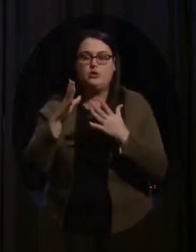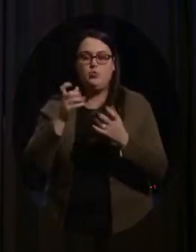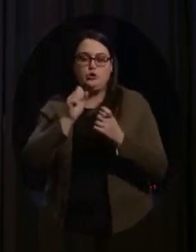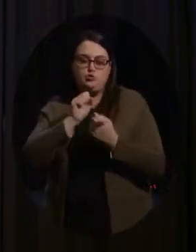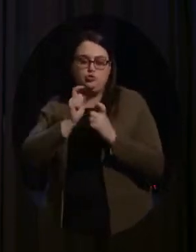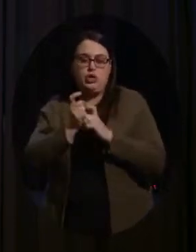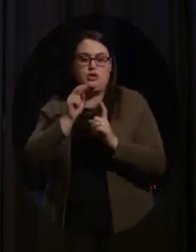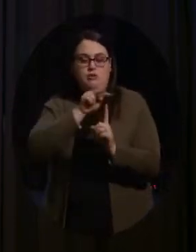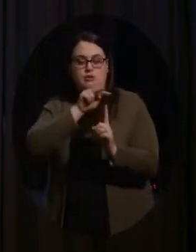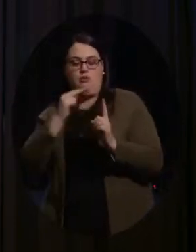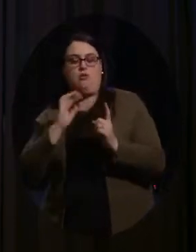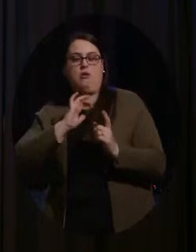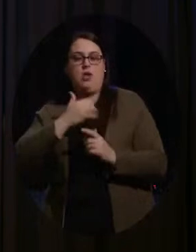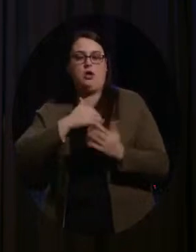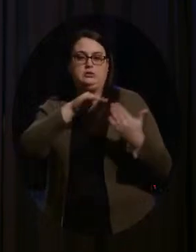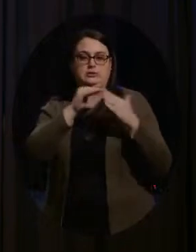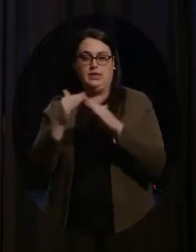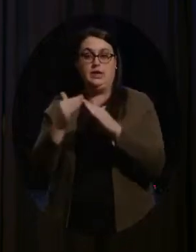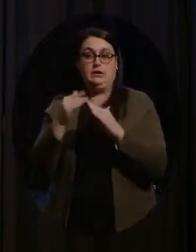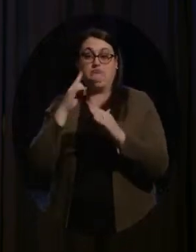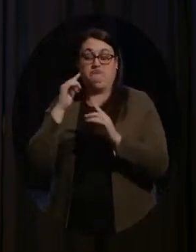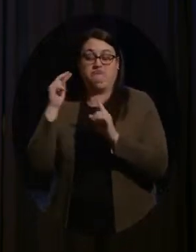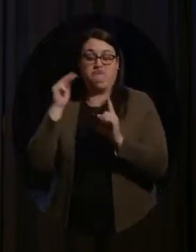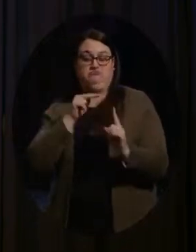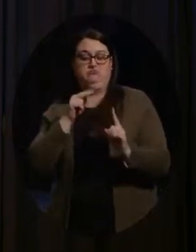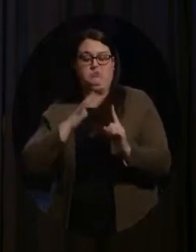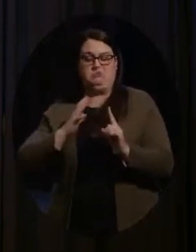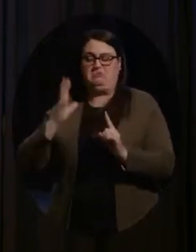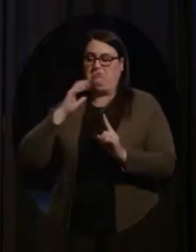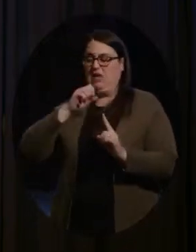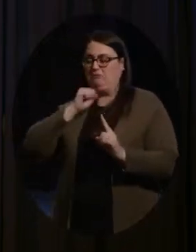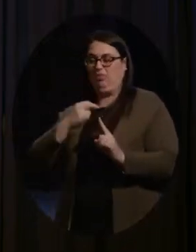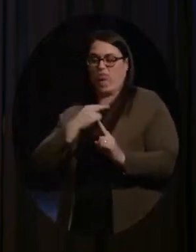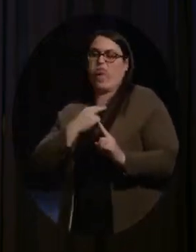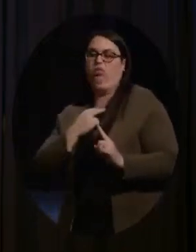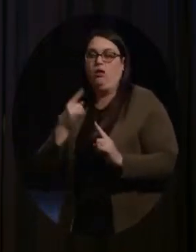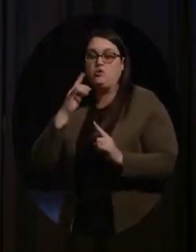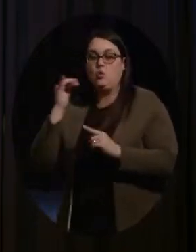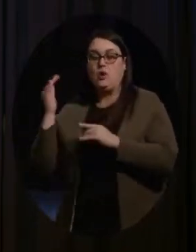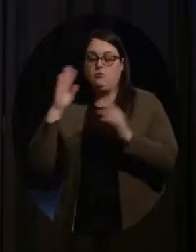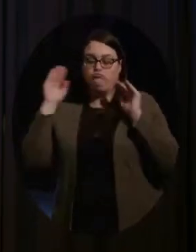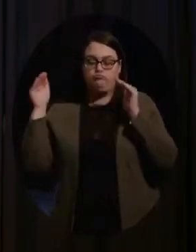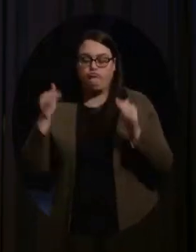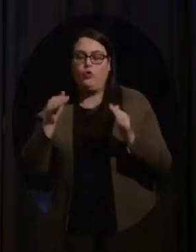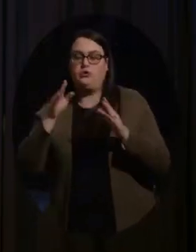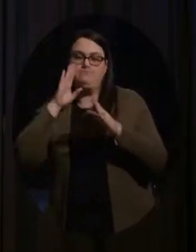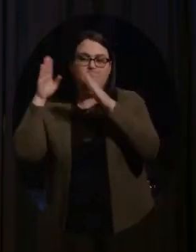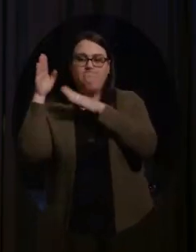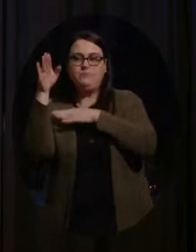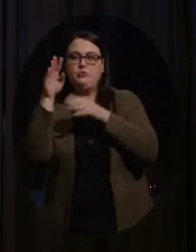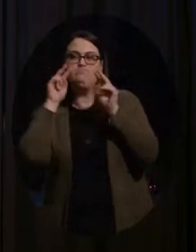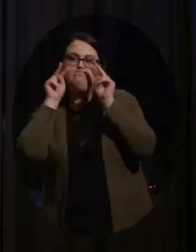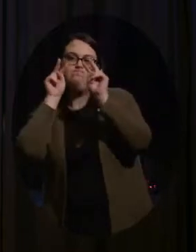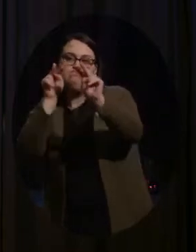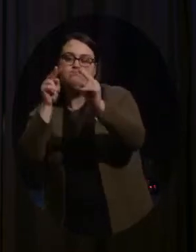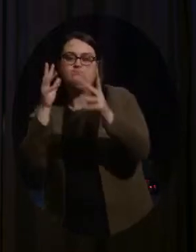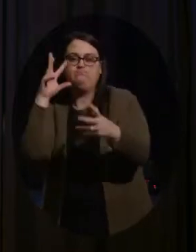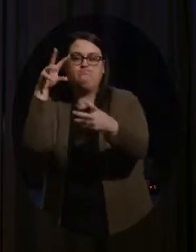the perception of our great city from one that is stuck in the past to one that is focused on its future and